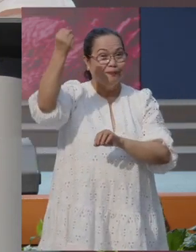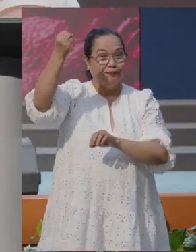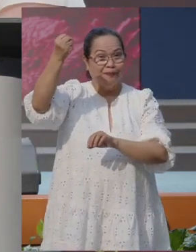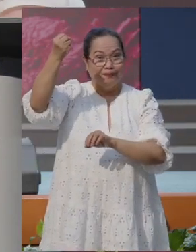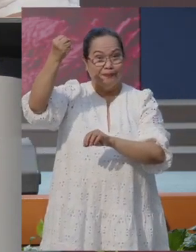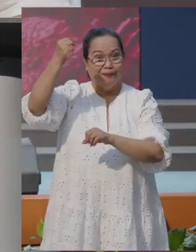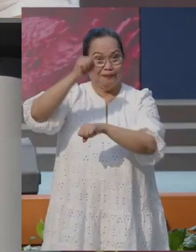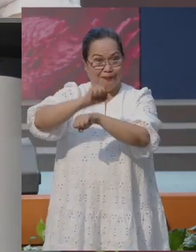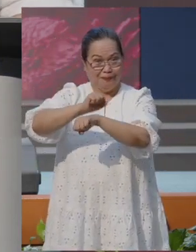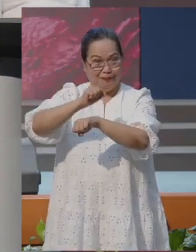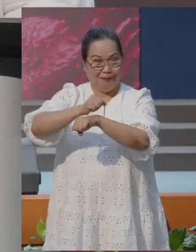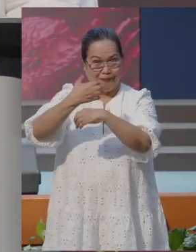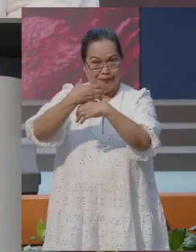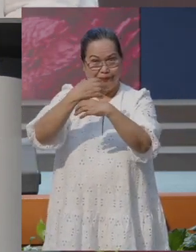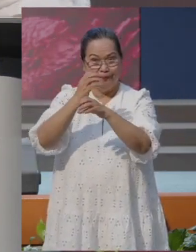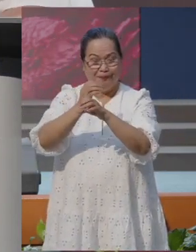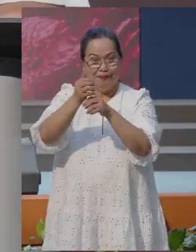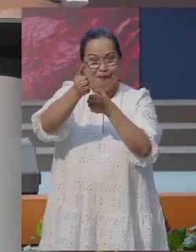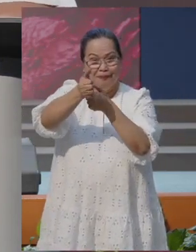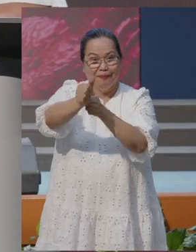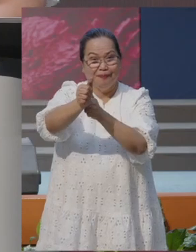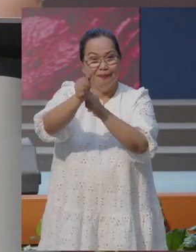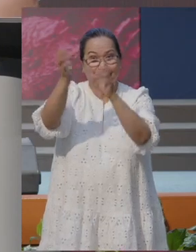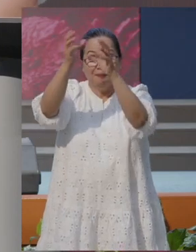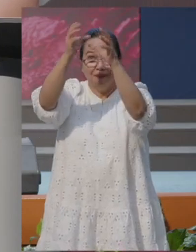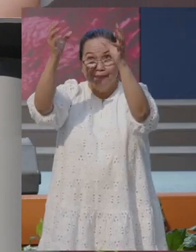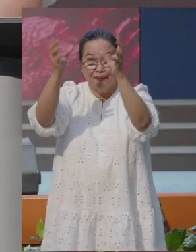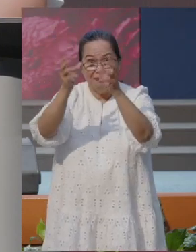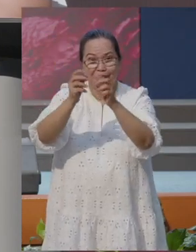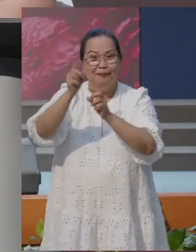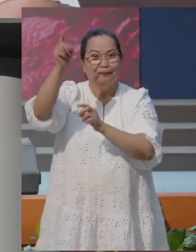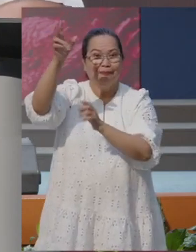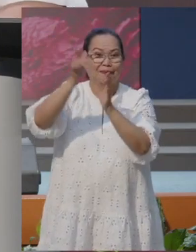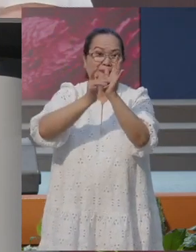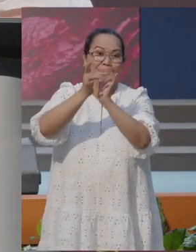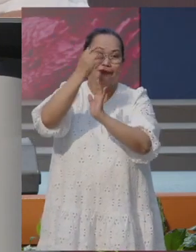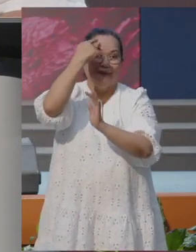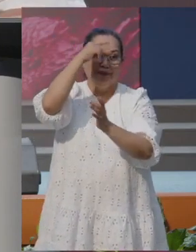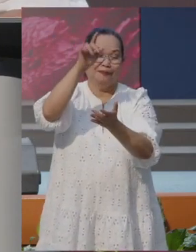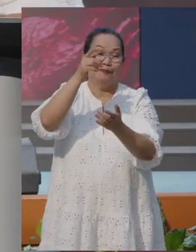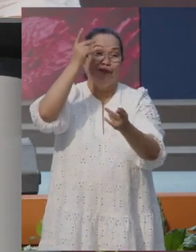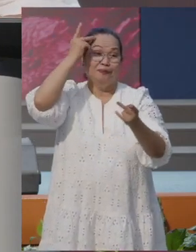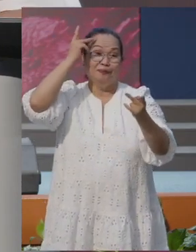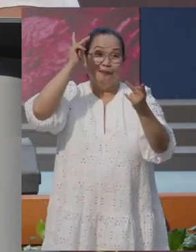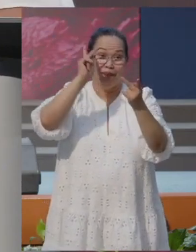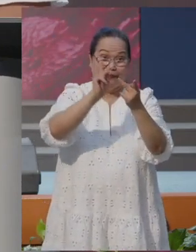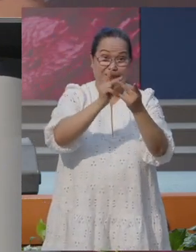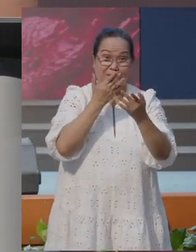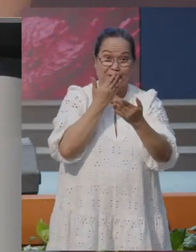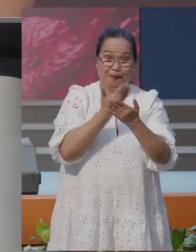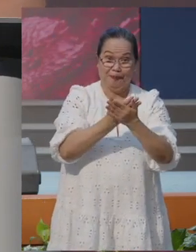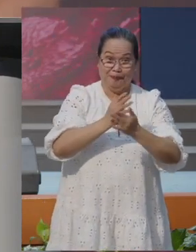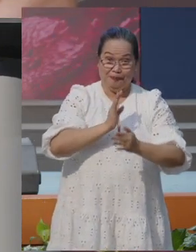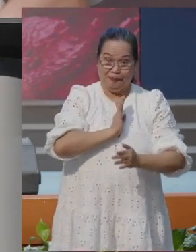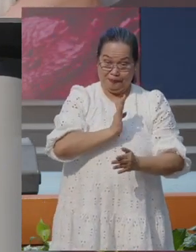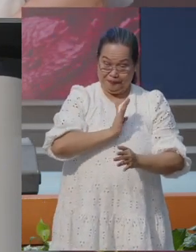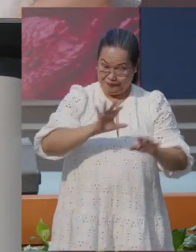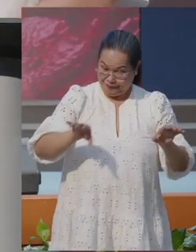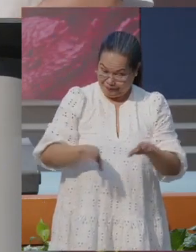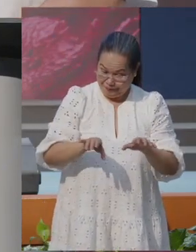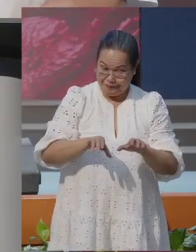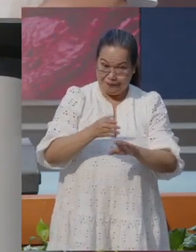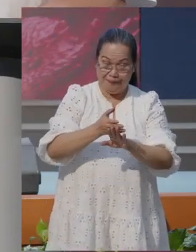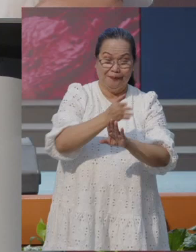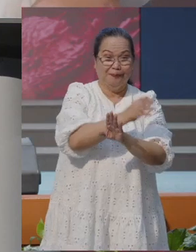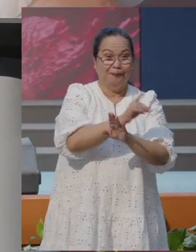workmanship, created in Christ Jesus for good works, which God prepared beforehand that we